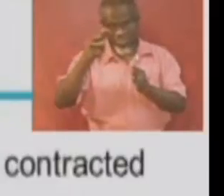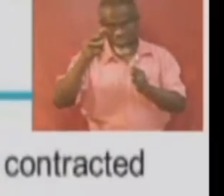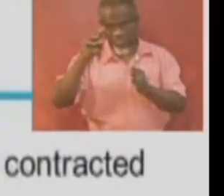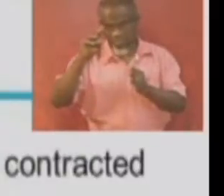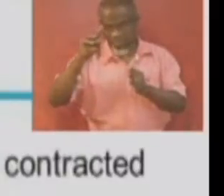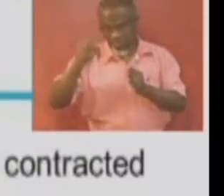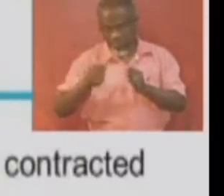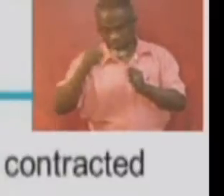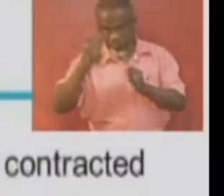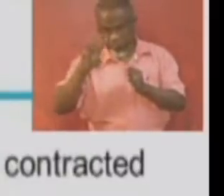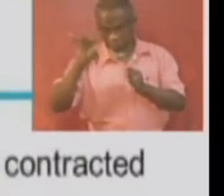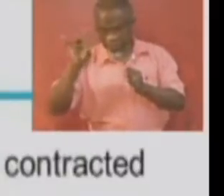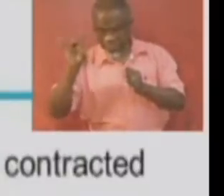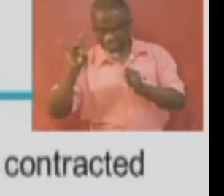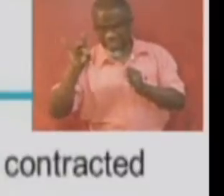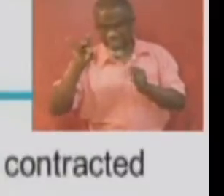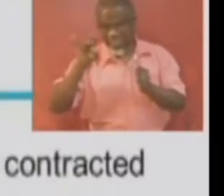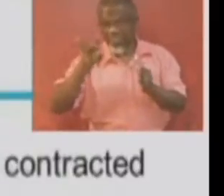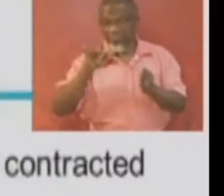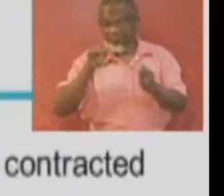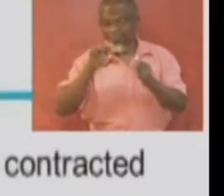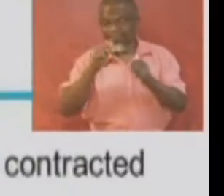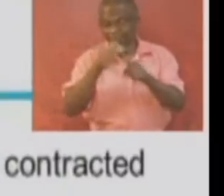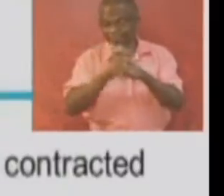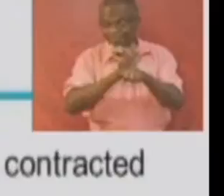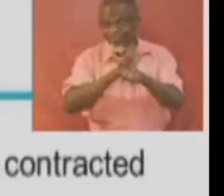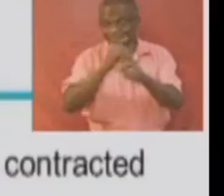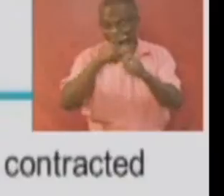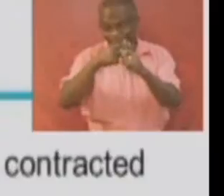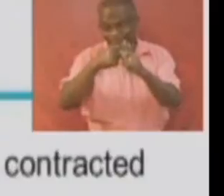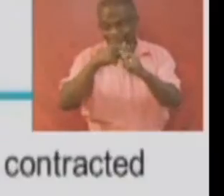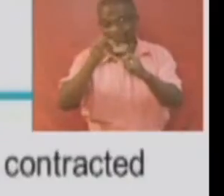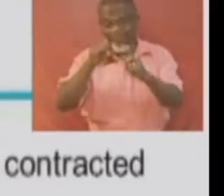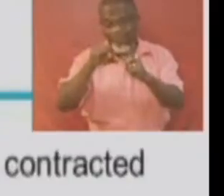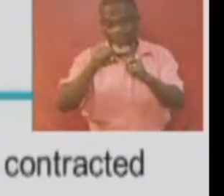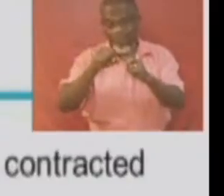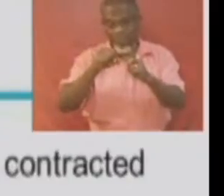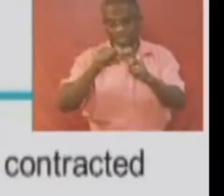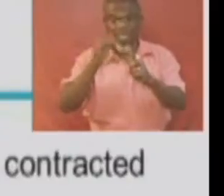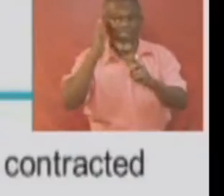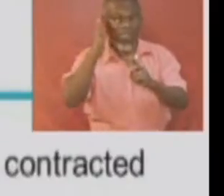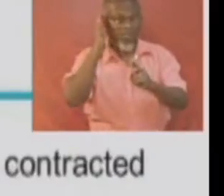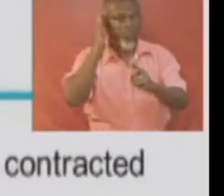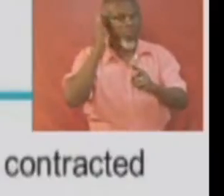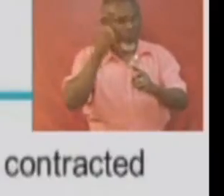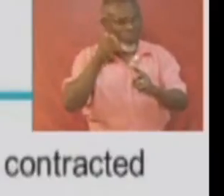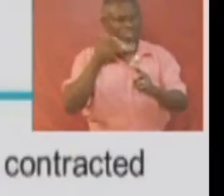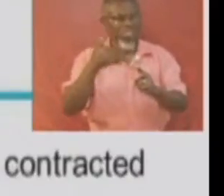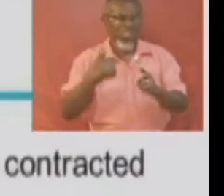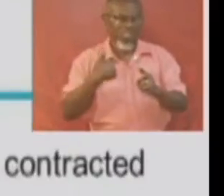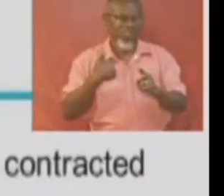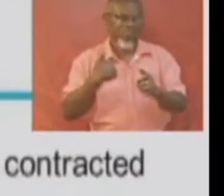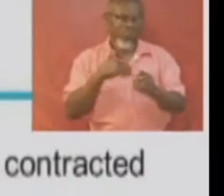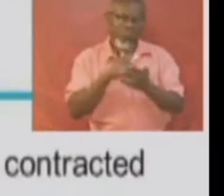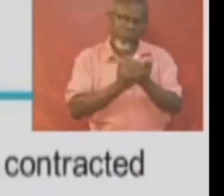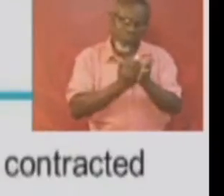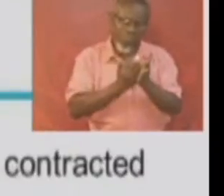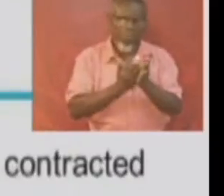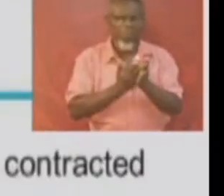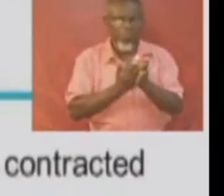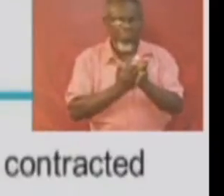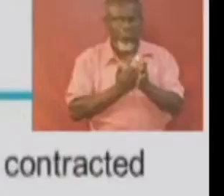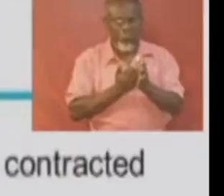6,488 positive cases in our country. So it was inevitable that pregnant women would be affected. We